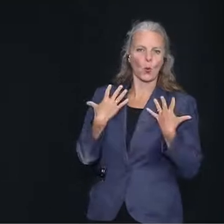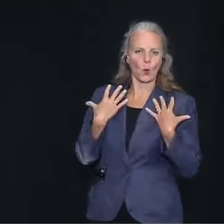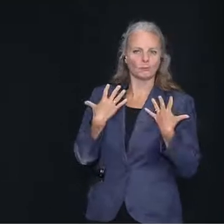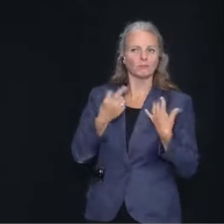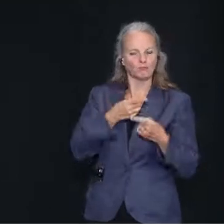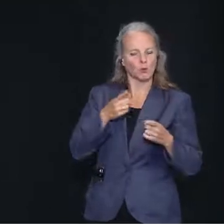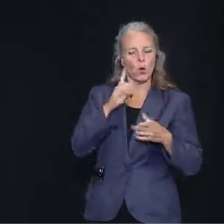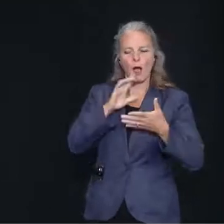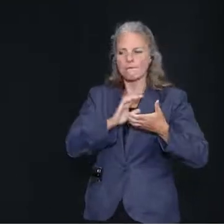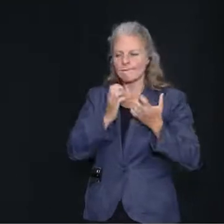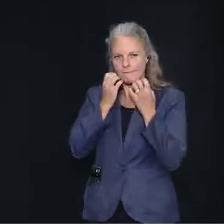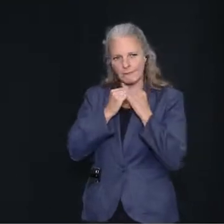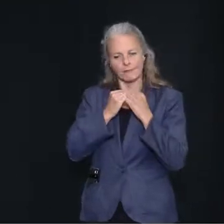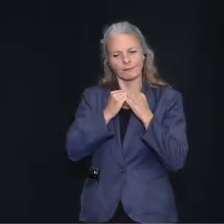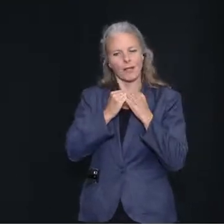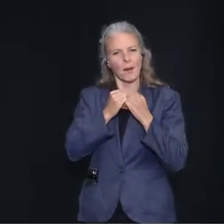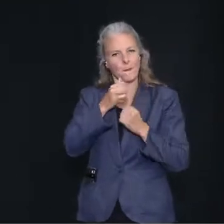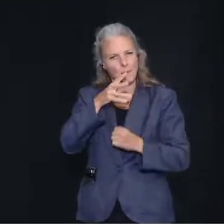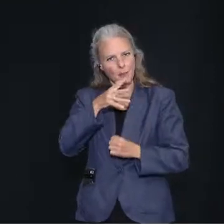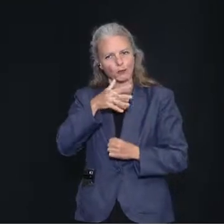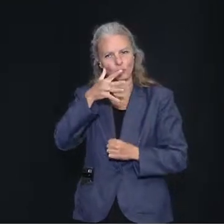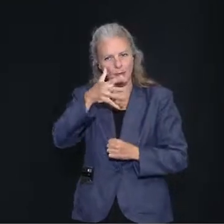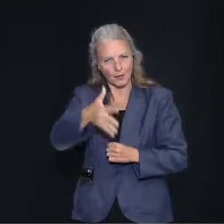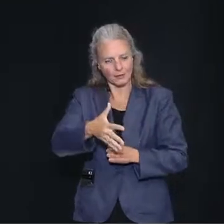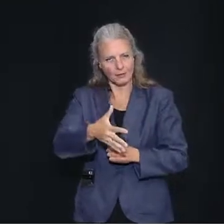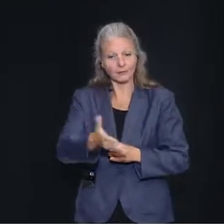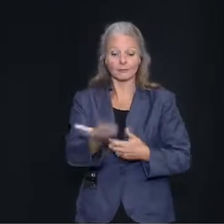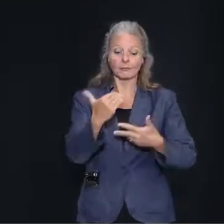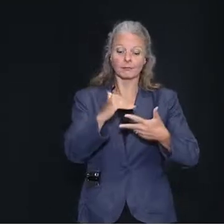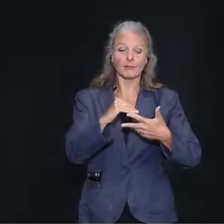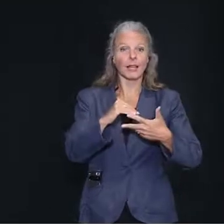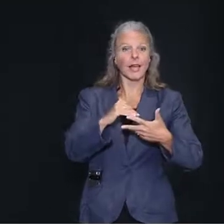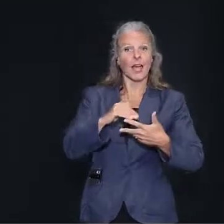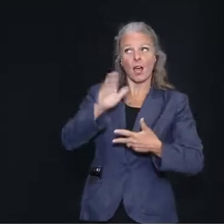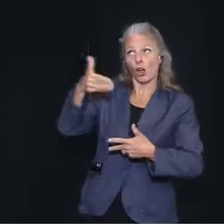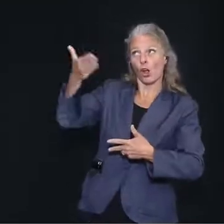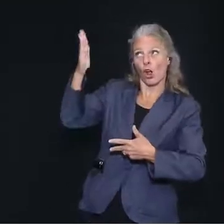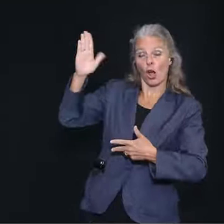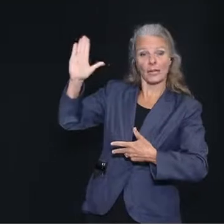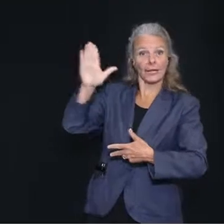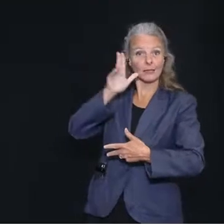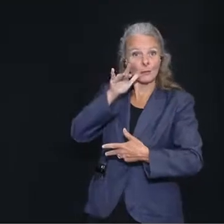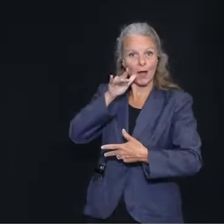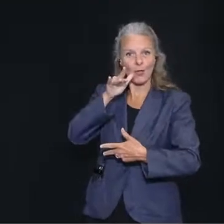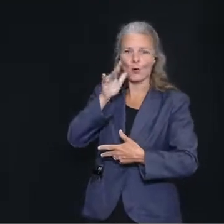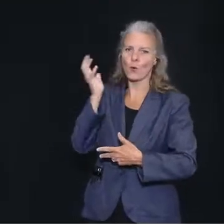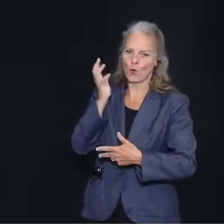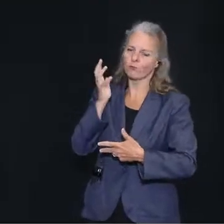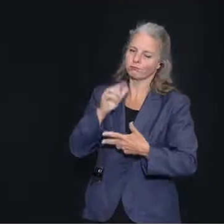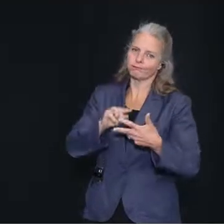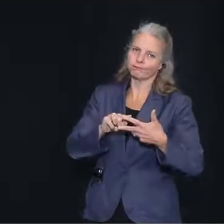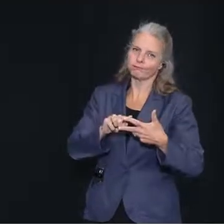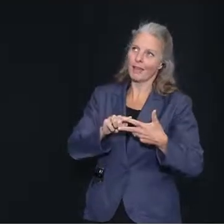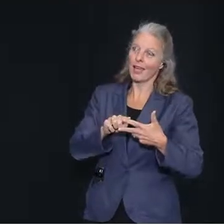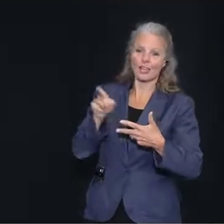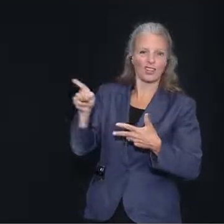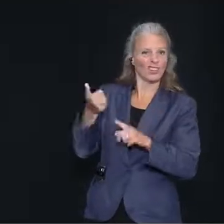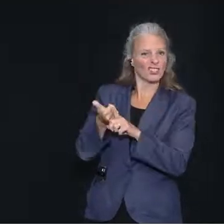Second, I think of the Holy Mother of God. No creature deserves to be called a pilgrim more than